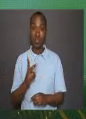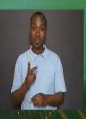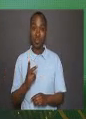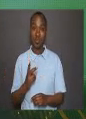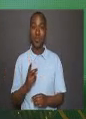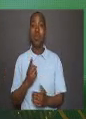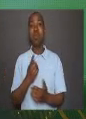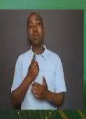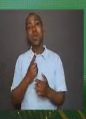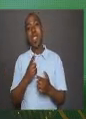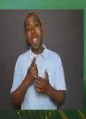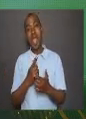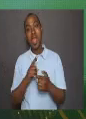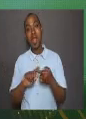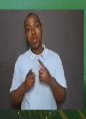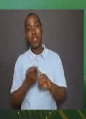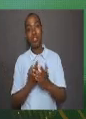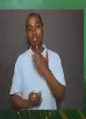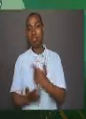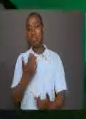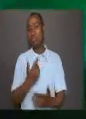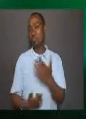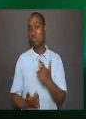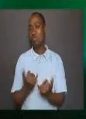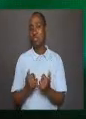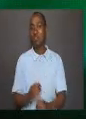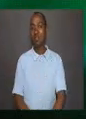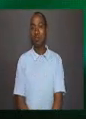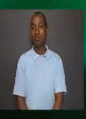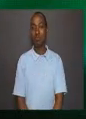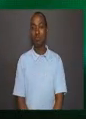your experience with a partner.